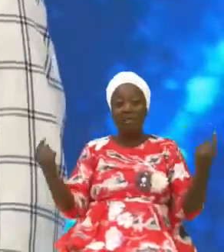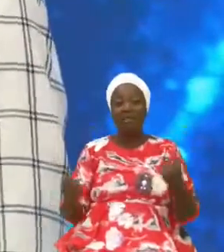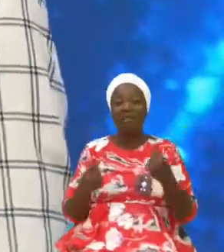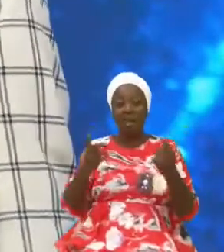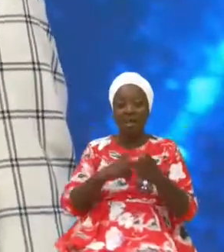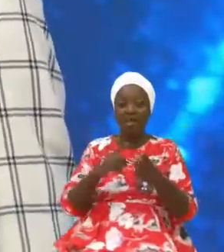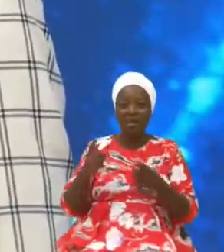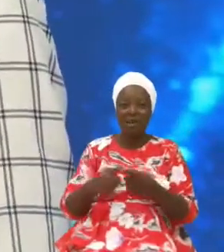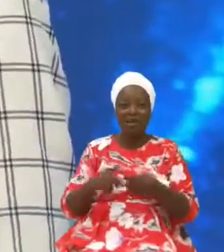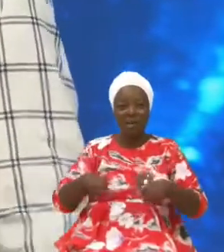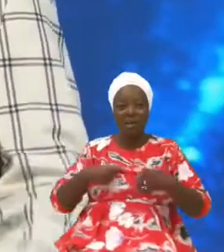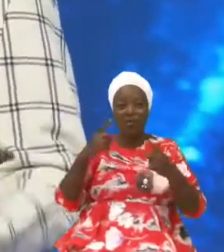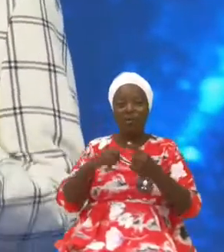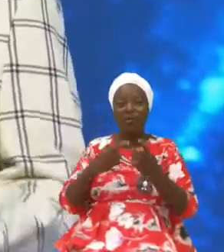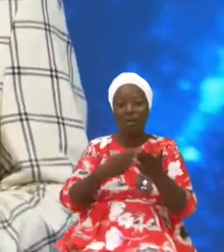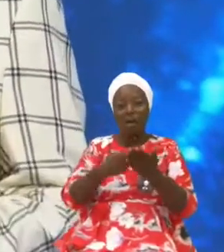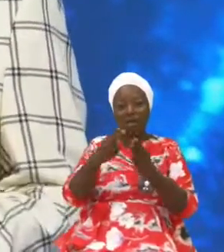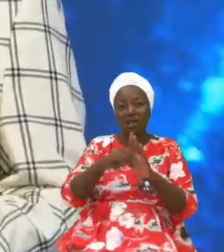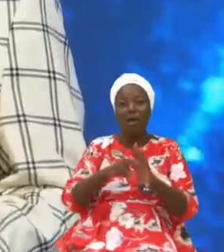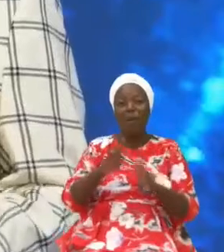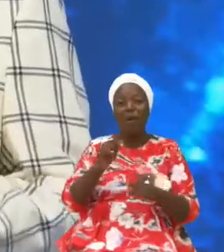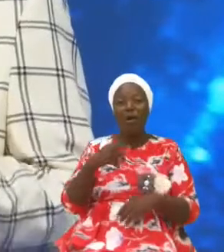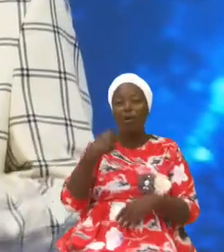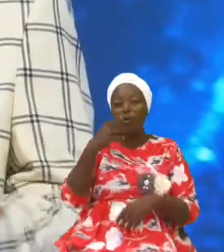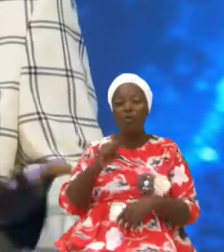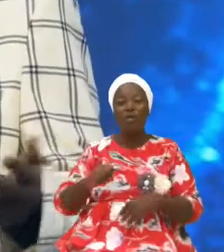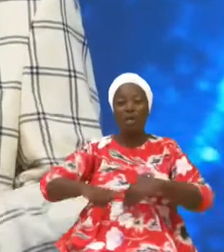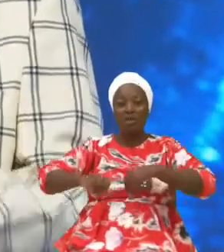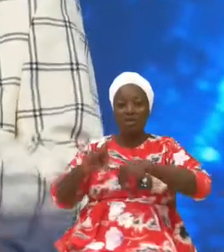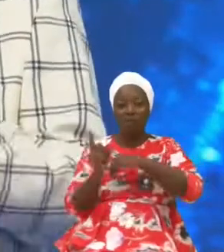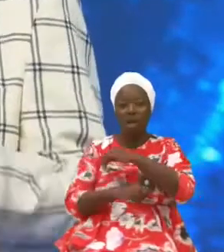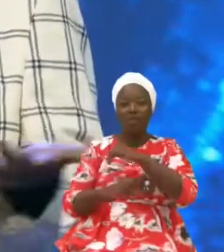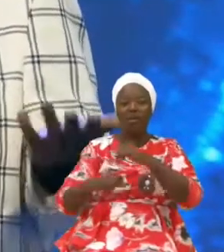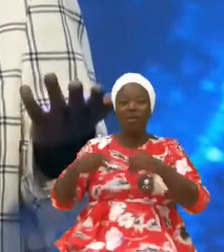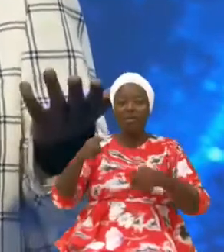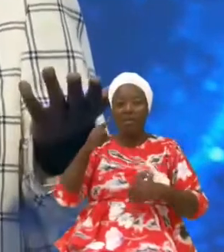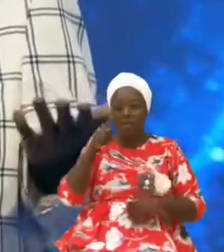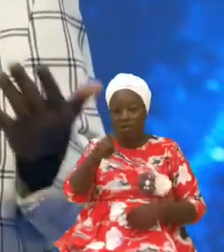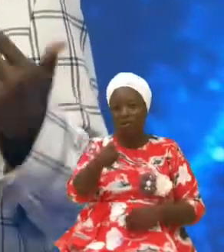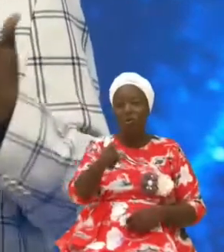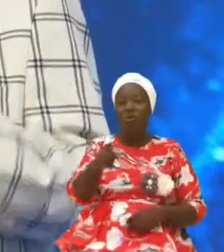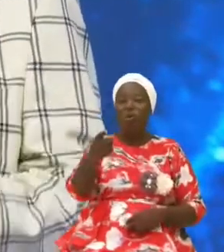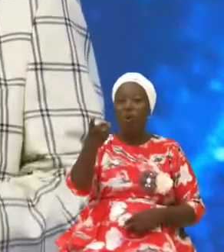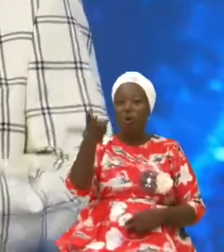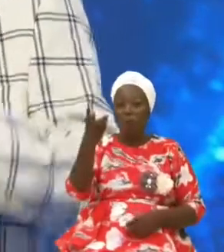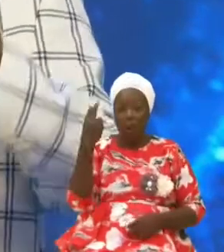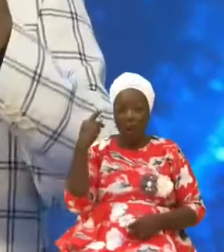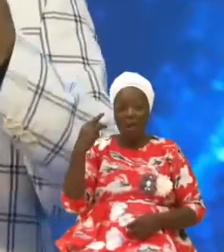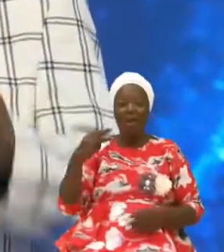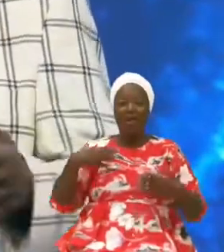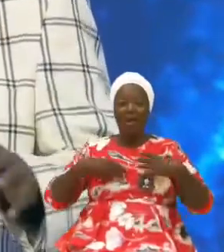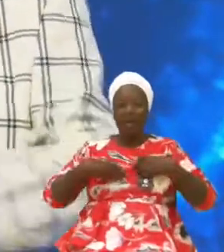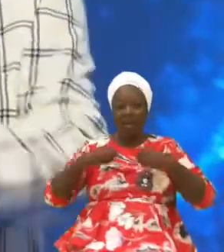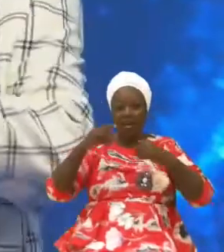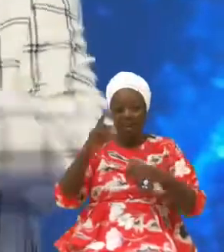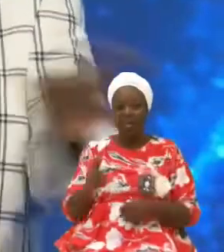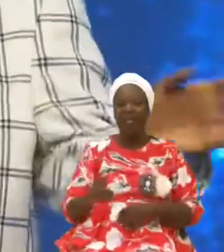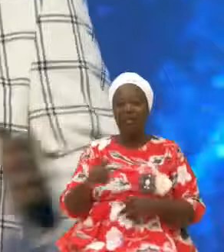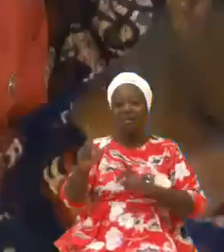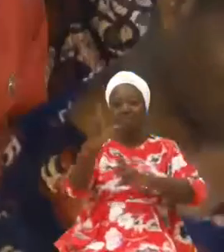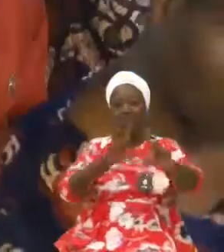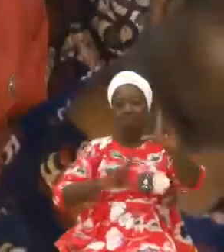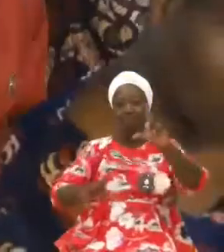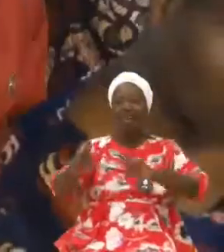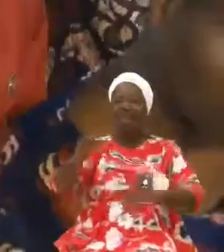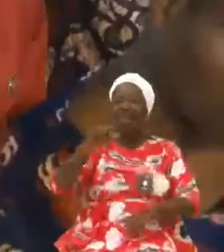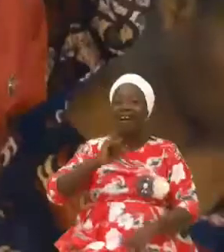unto righteousness, by whose stripes ye were